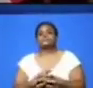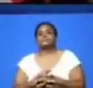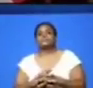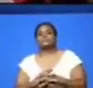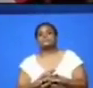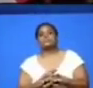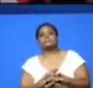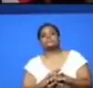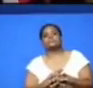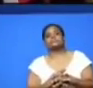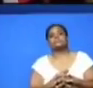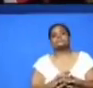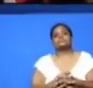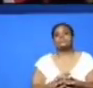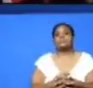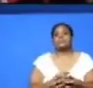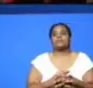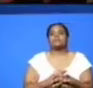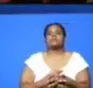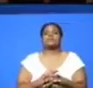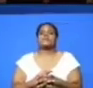in sealing off this text,